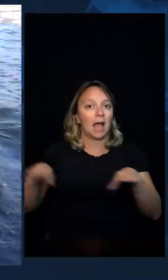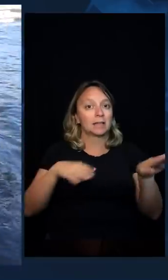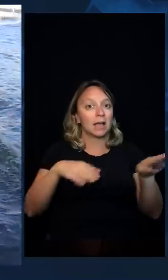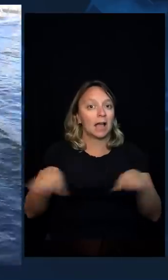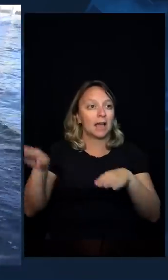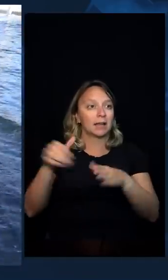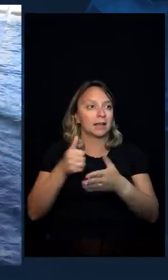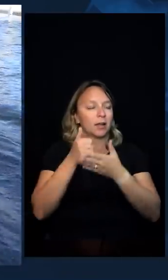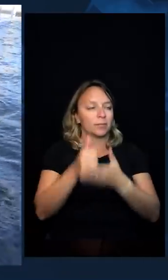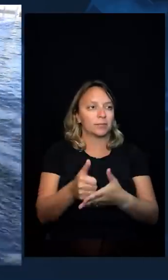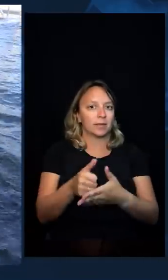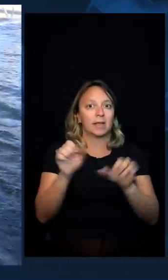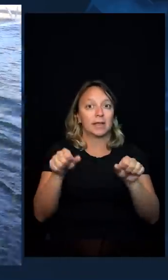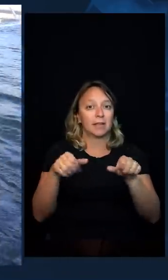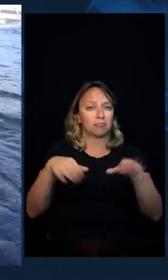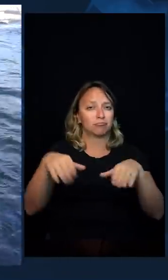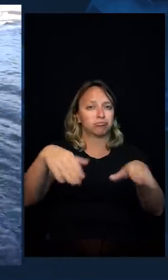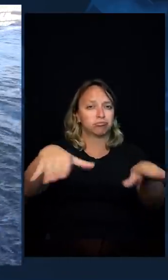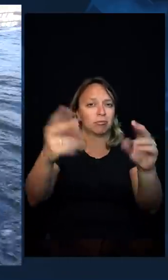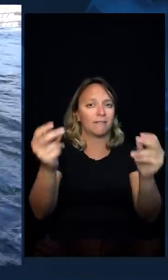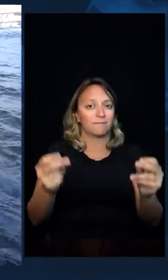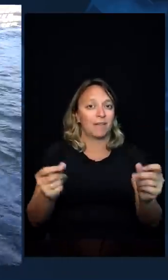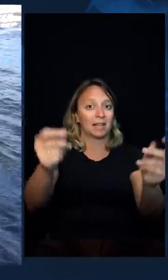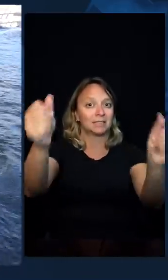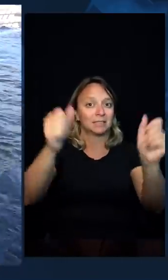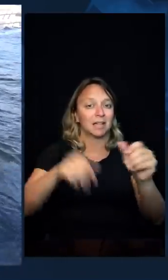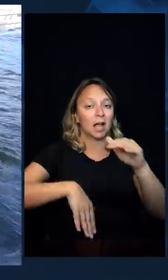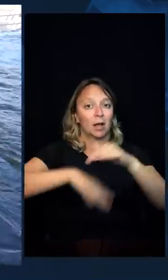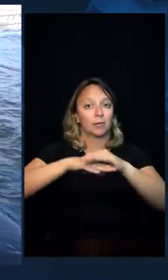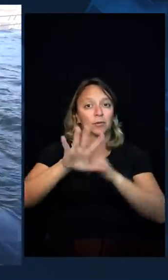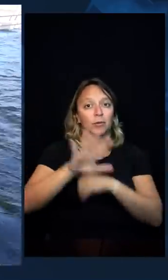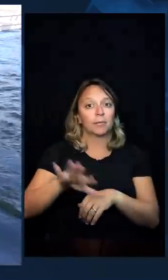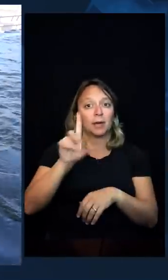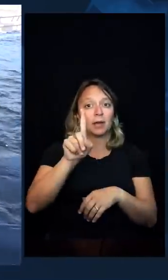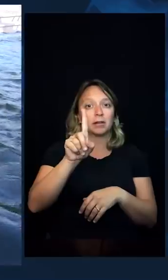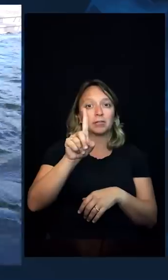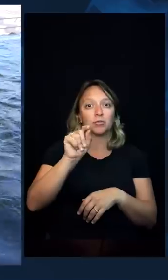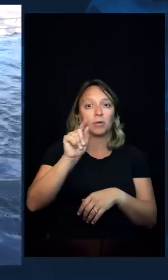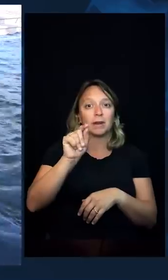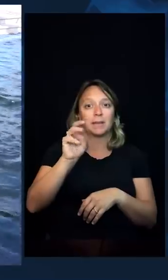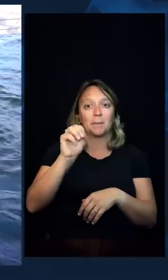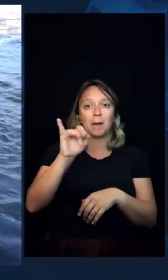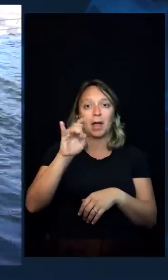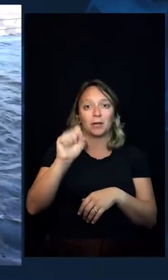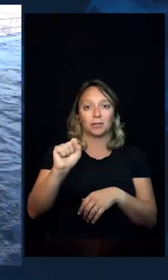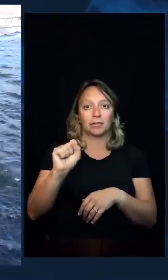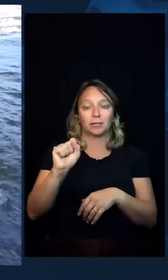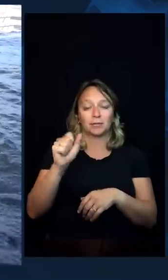He can go into bursts of speed up to about 20 miles per hour.